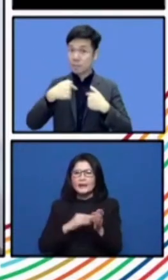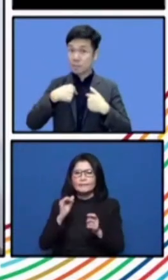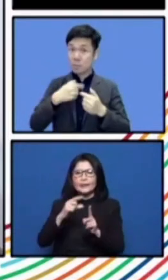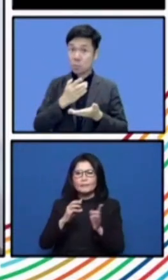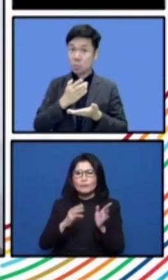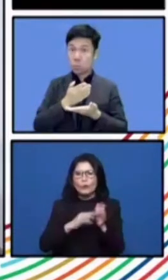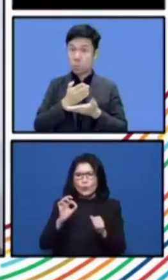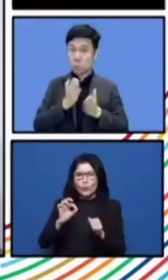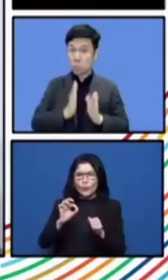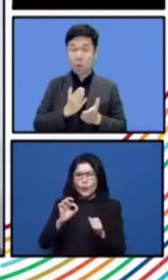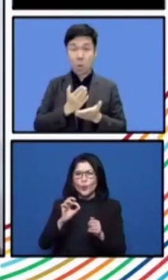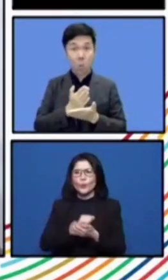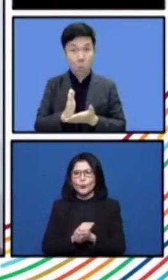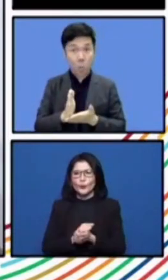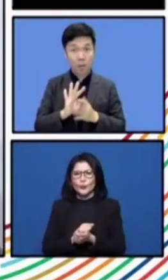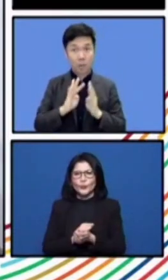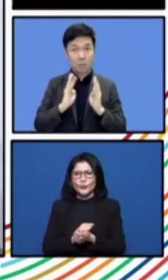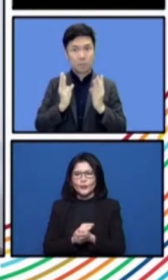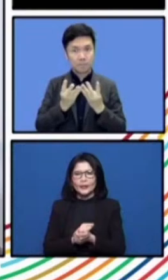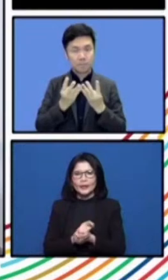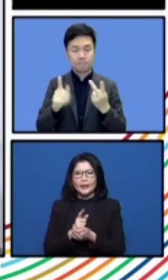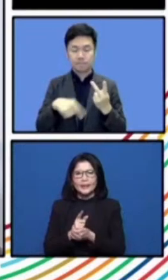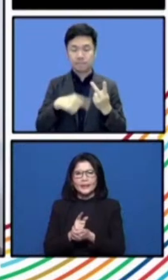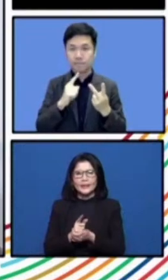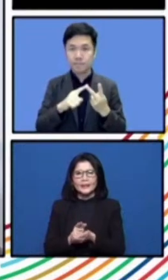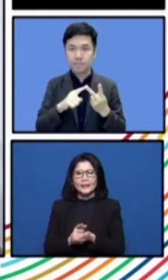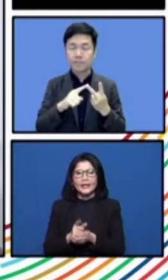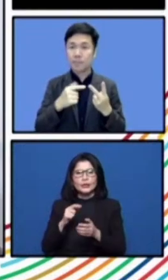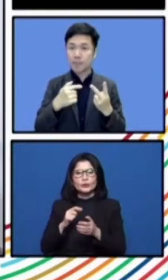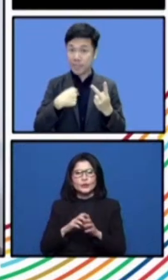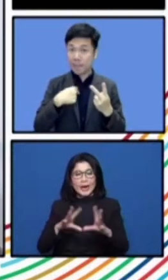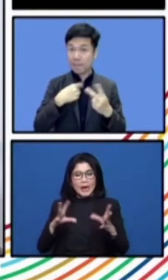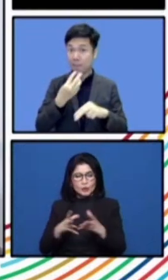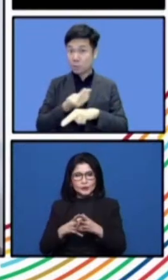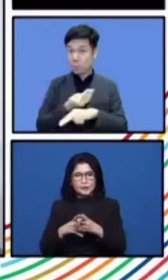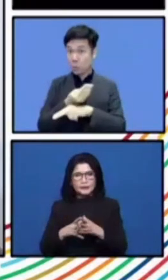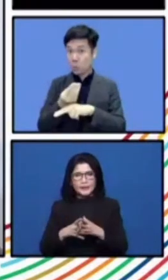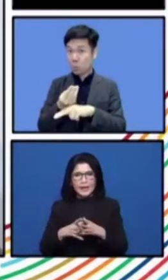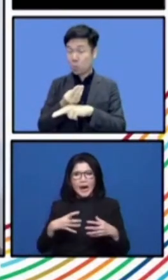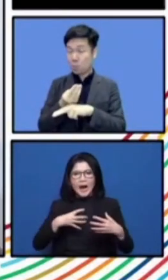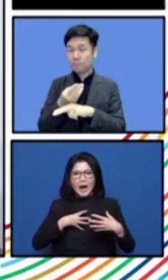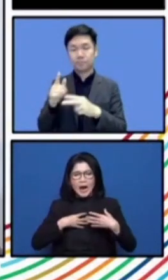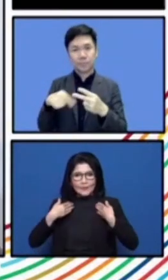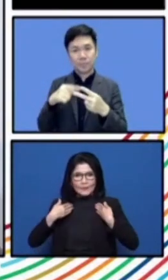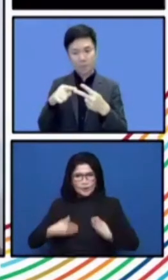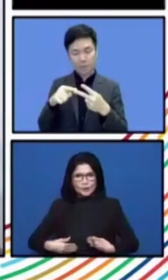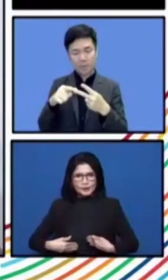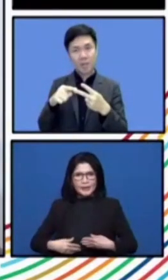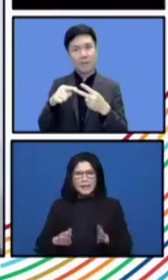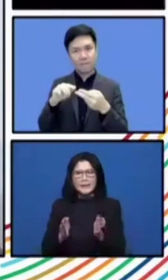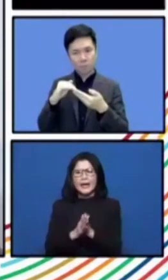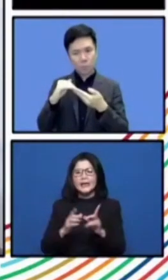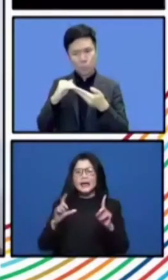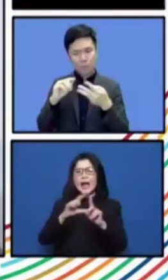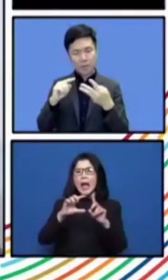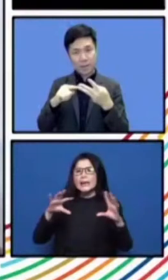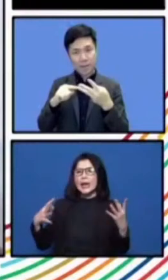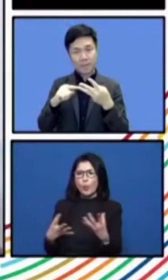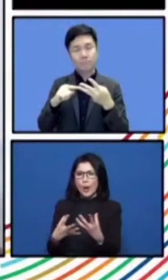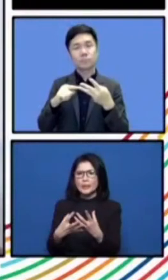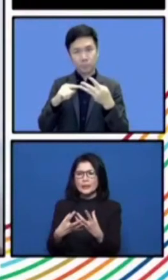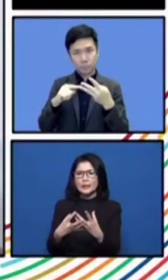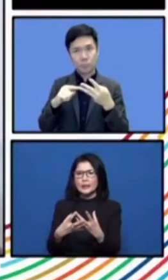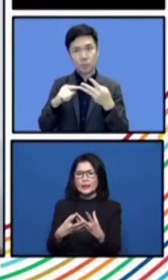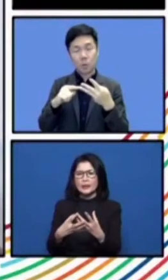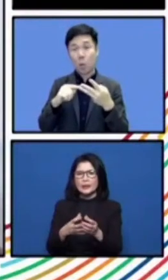member of Port of director of the muscle Island Council of non-government organization member of national disability